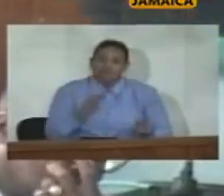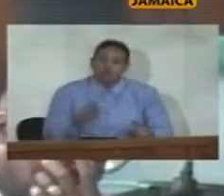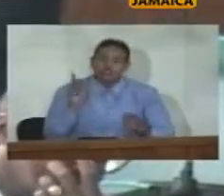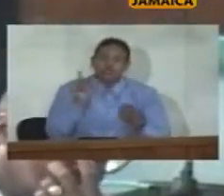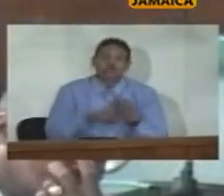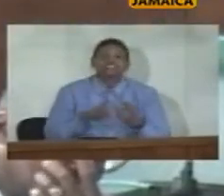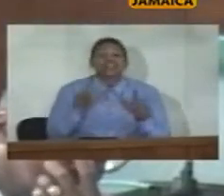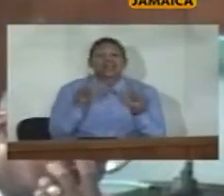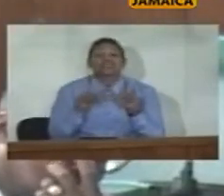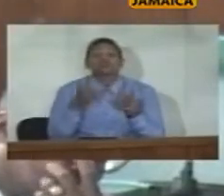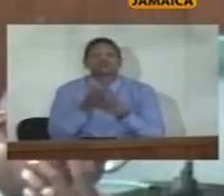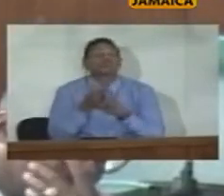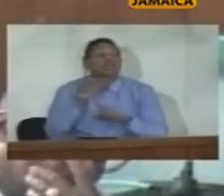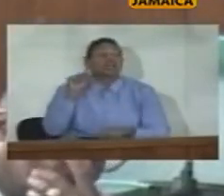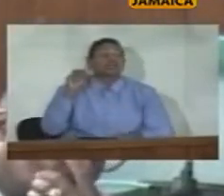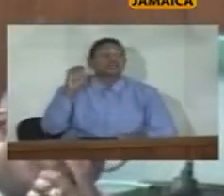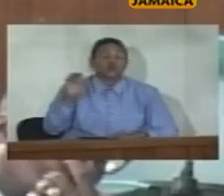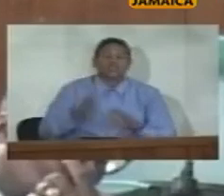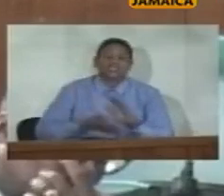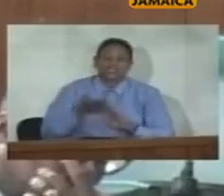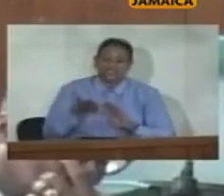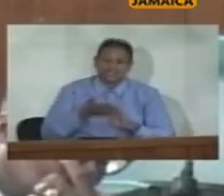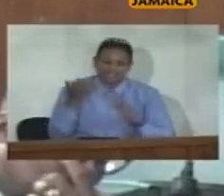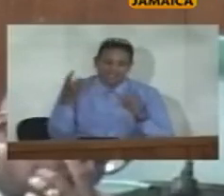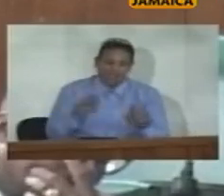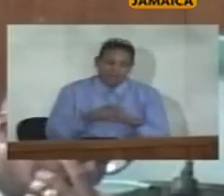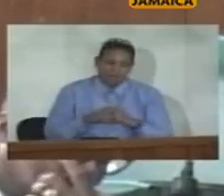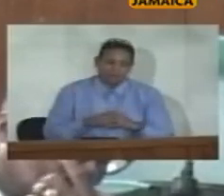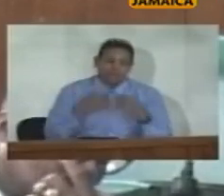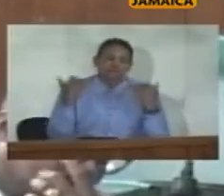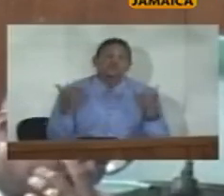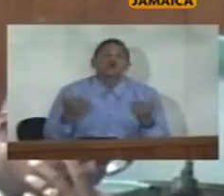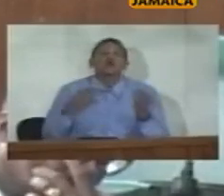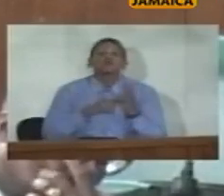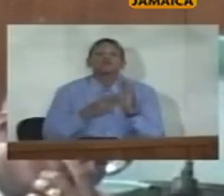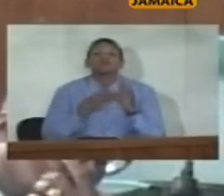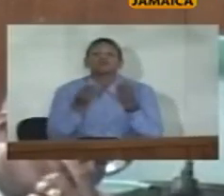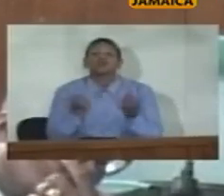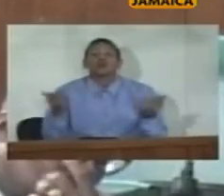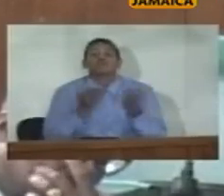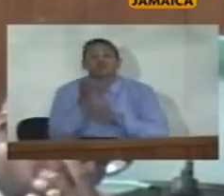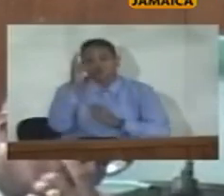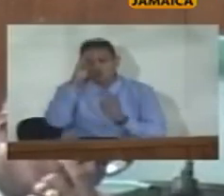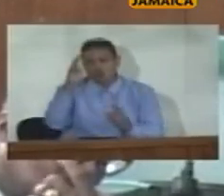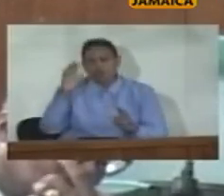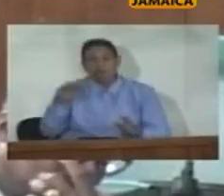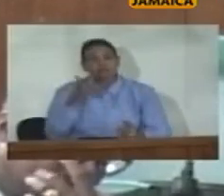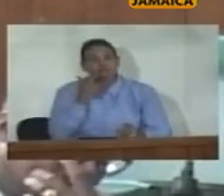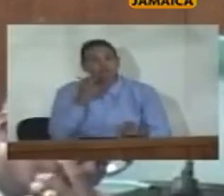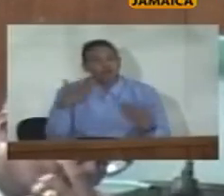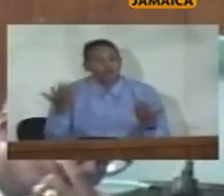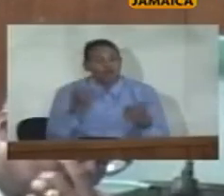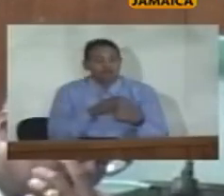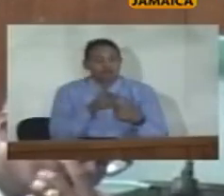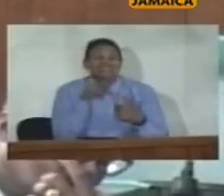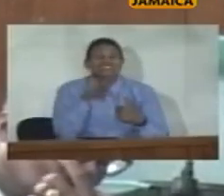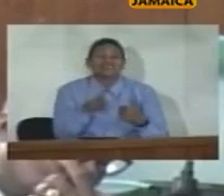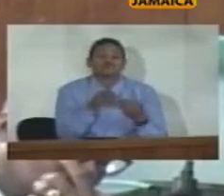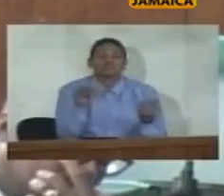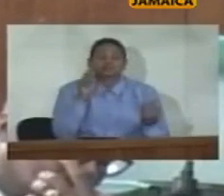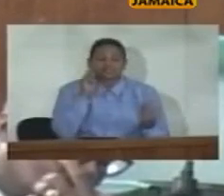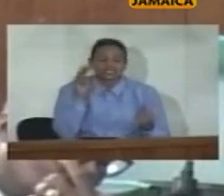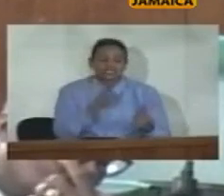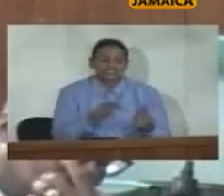the expiration of the state of public emergency. Now therefore be it resolved by this Honourable House as follows. 1. This